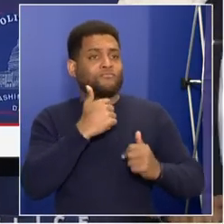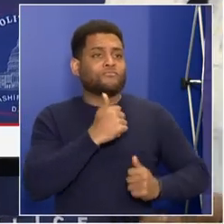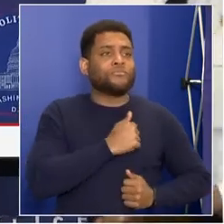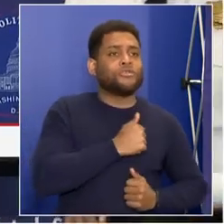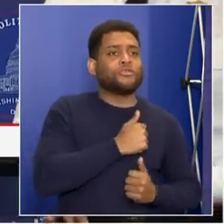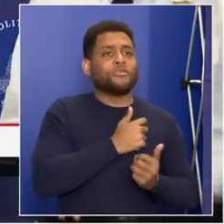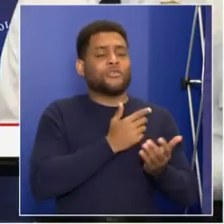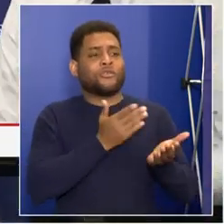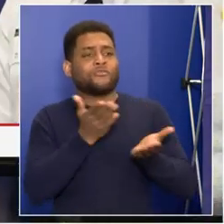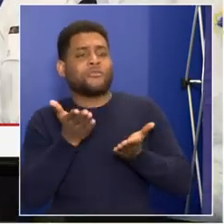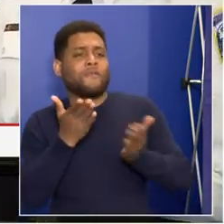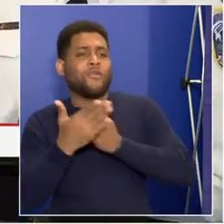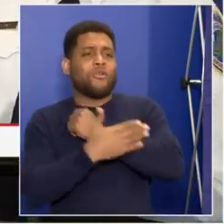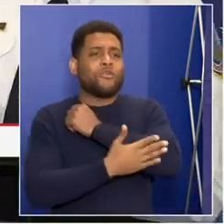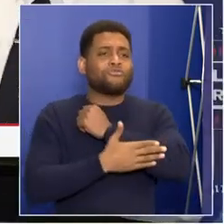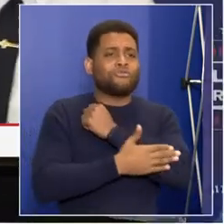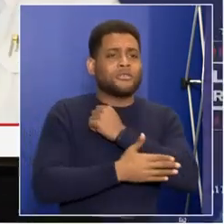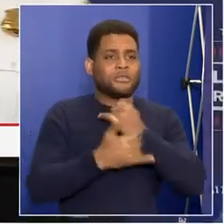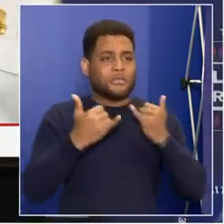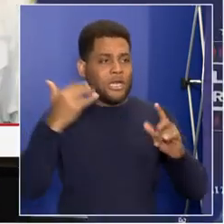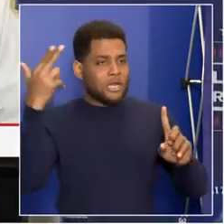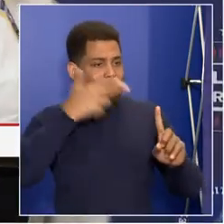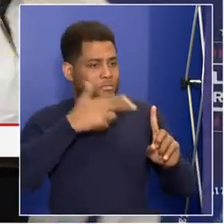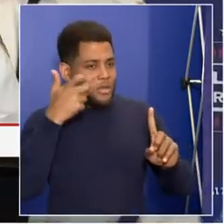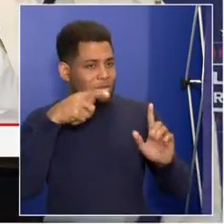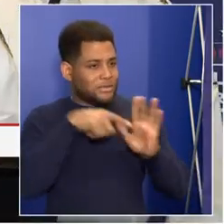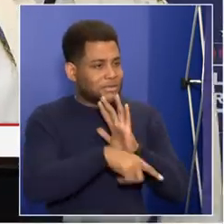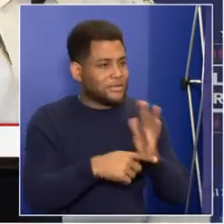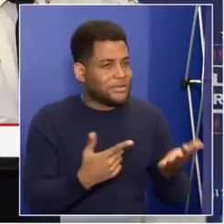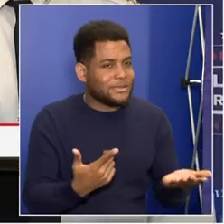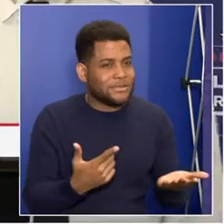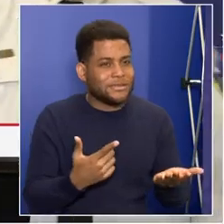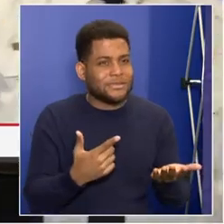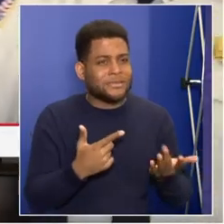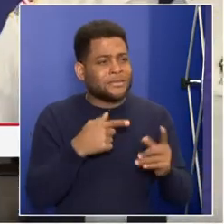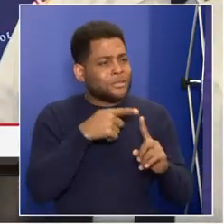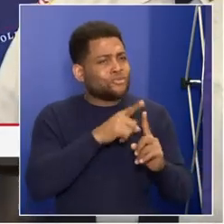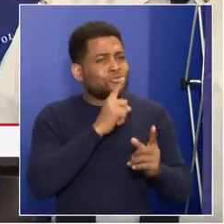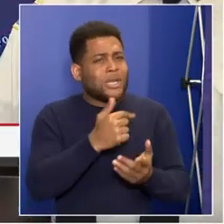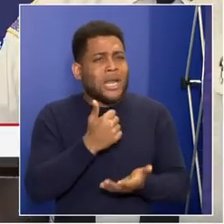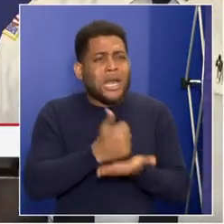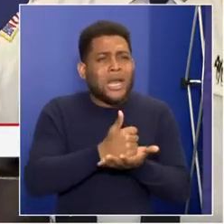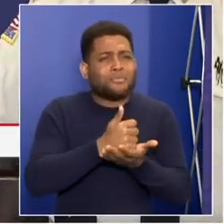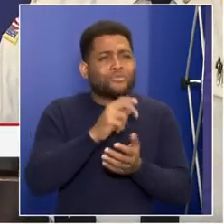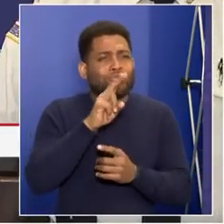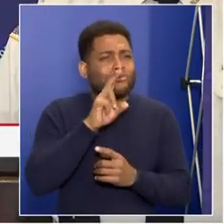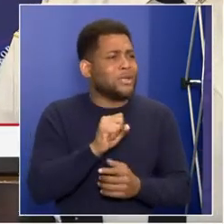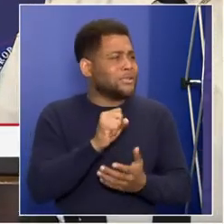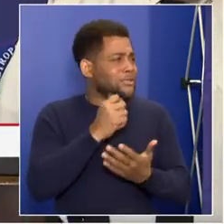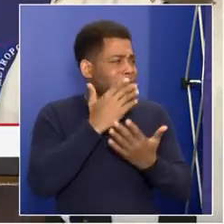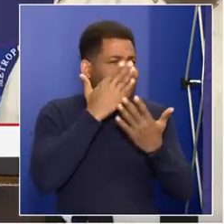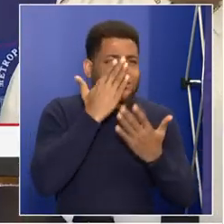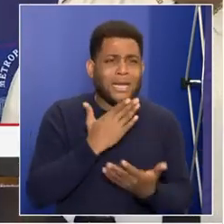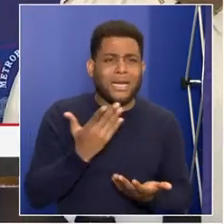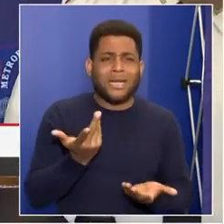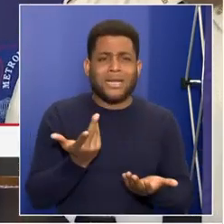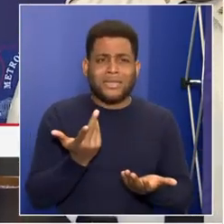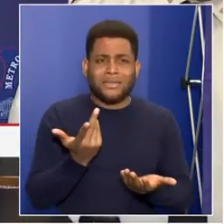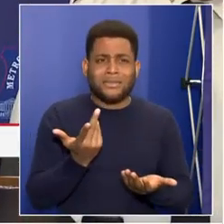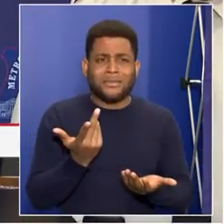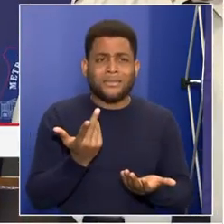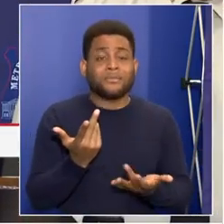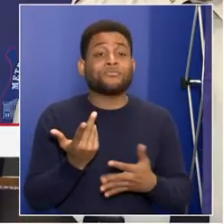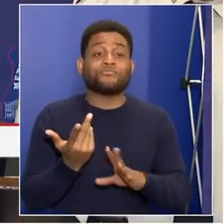case? I mean, do you want to comment on just the fact this guy, he really helped the United States? Right, and I think, I mean, and not to isolate any person who